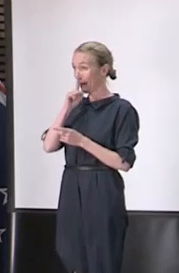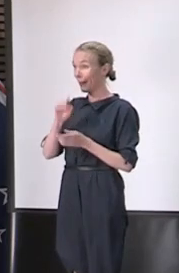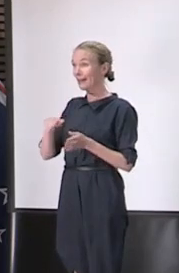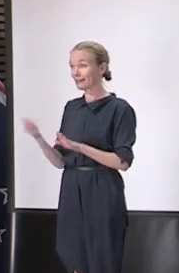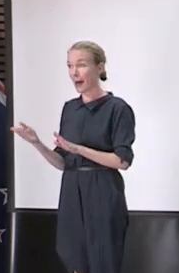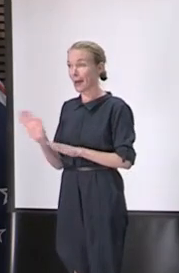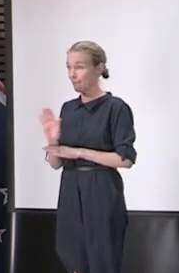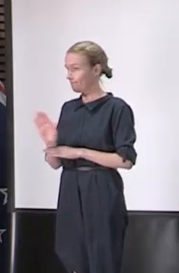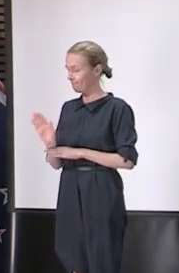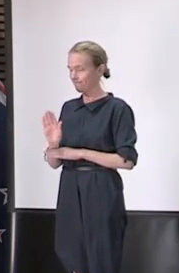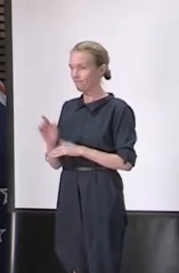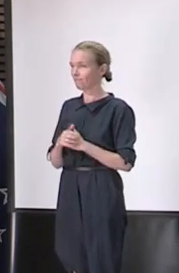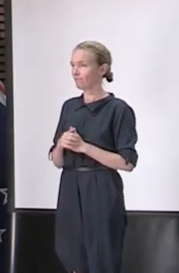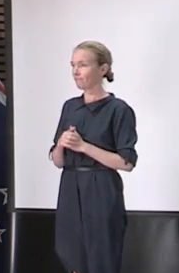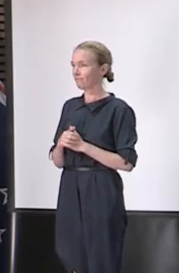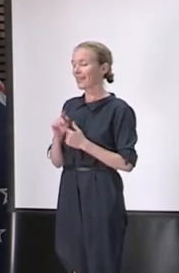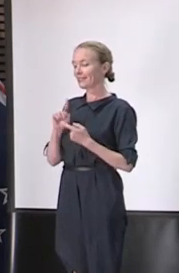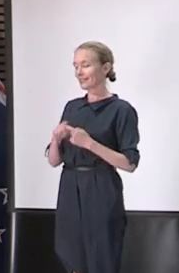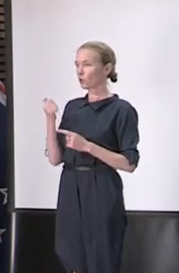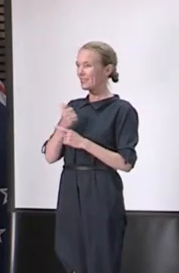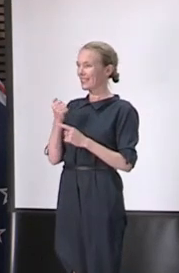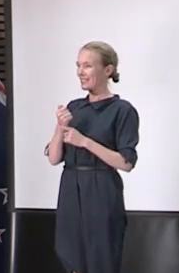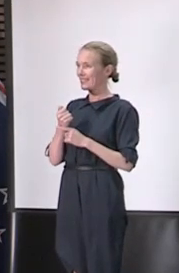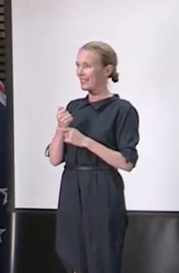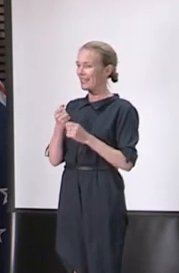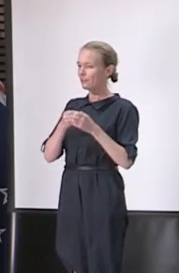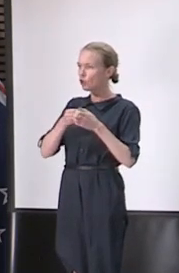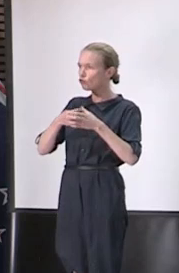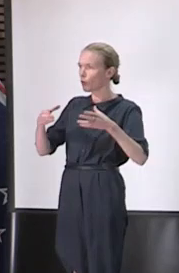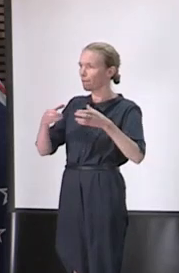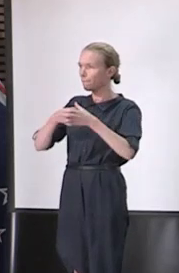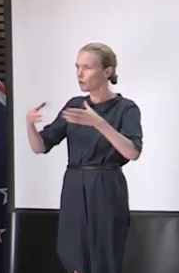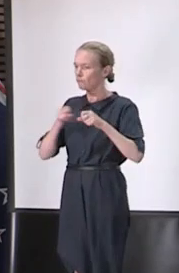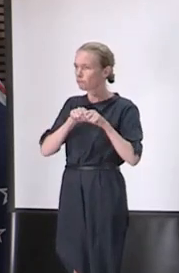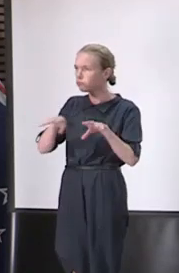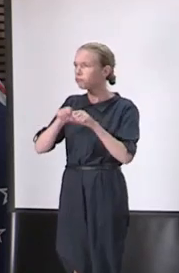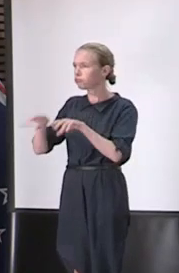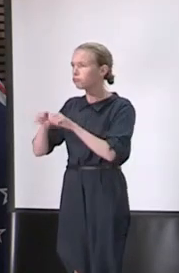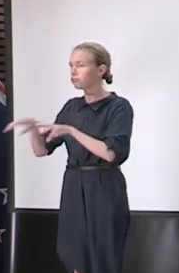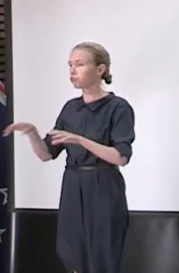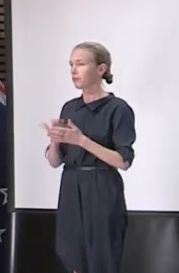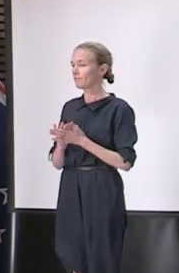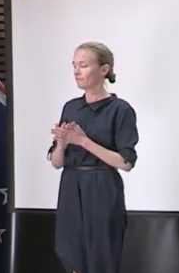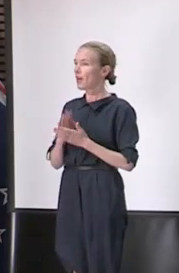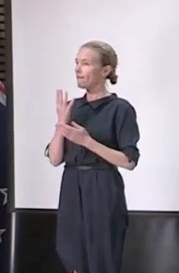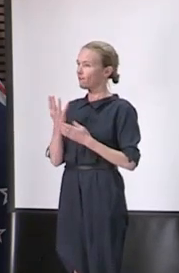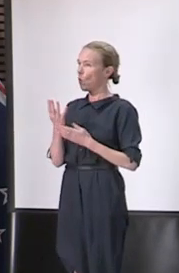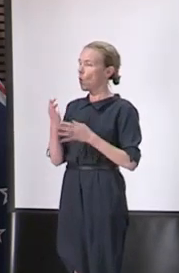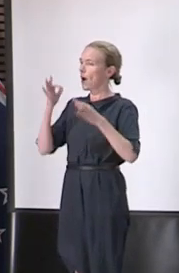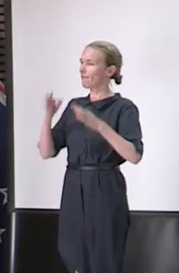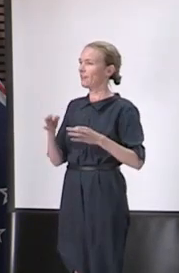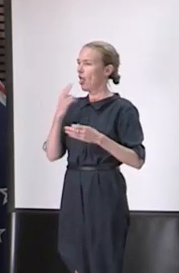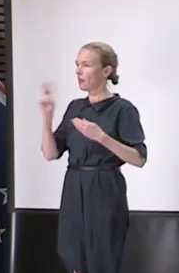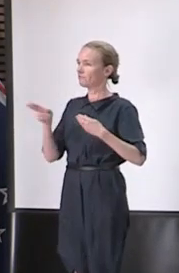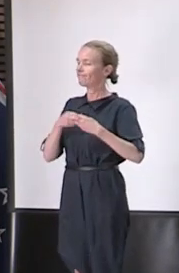of which are now closed, and a number of which have not had any cases between 14 and 28 days, so they are on their